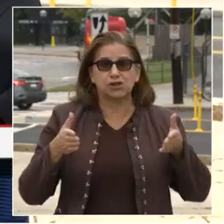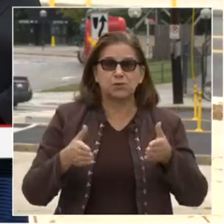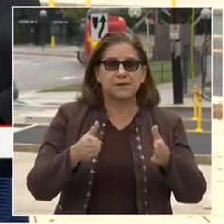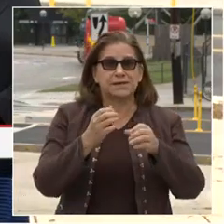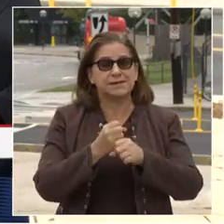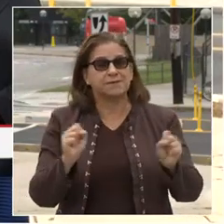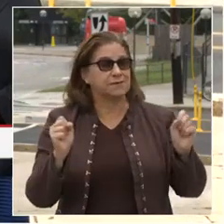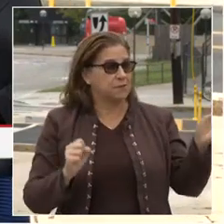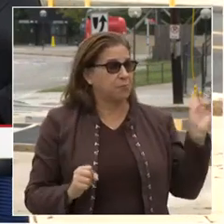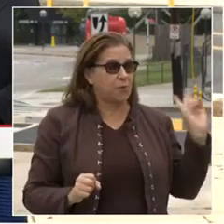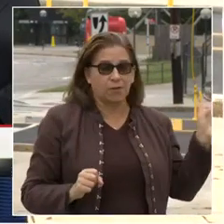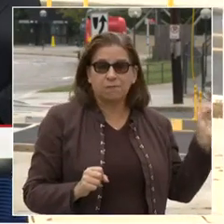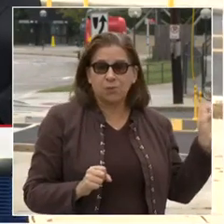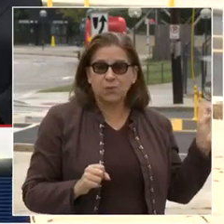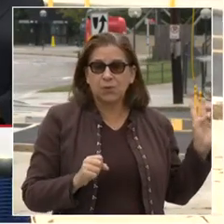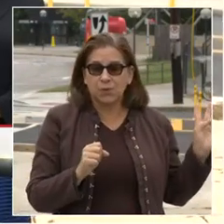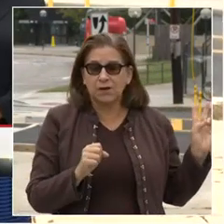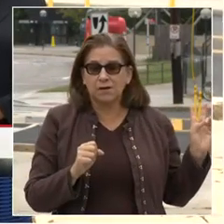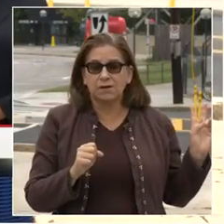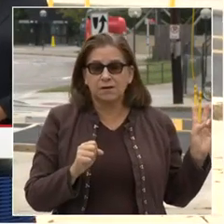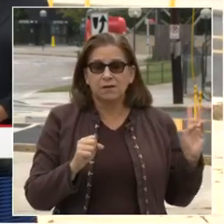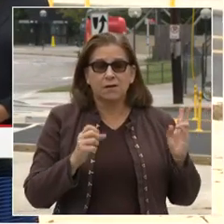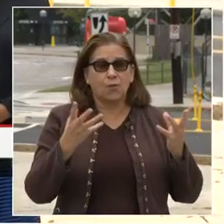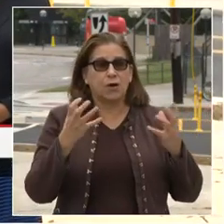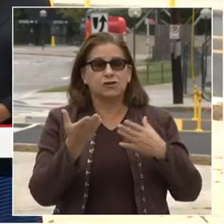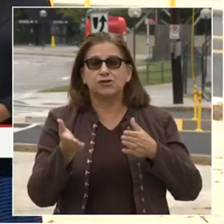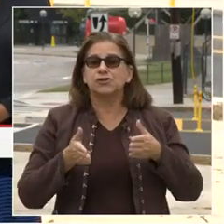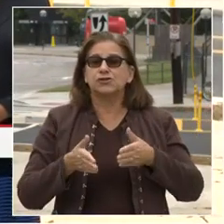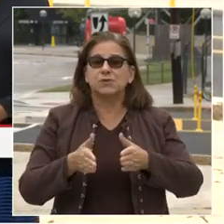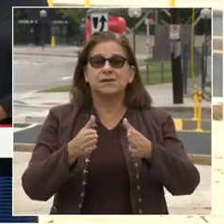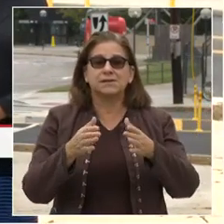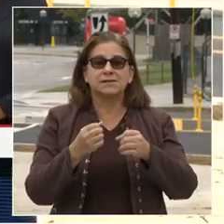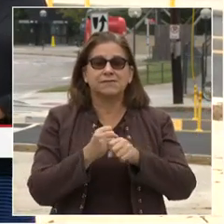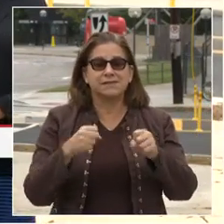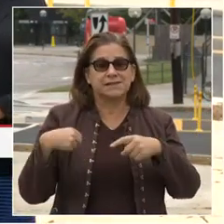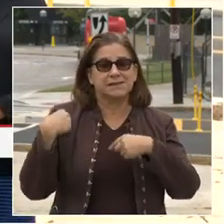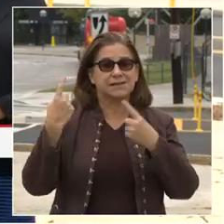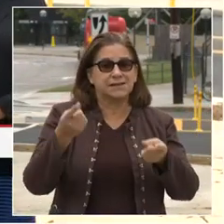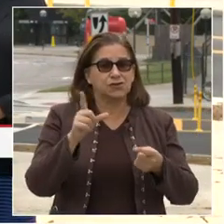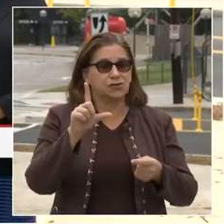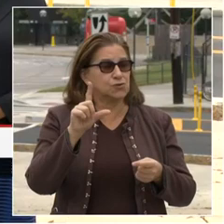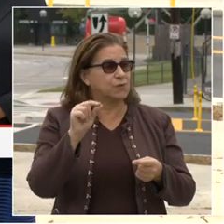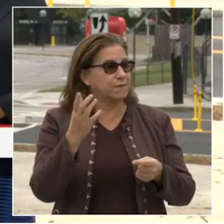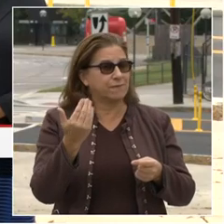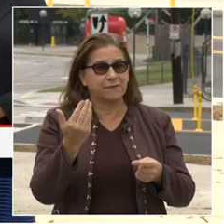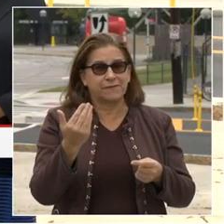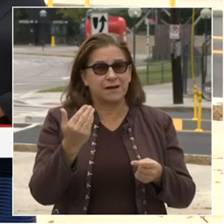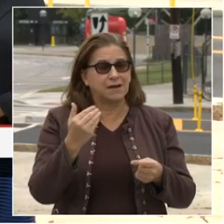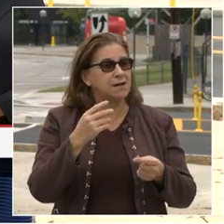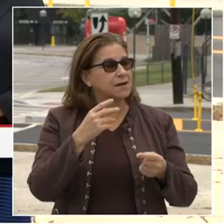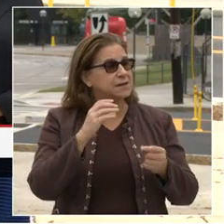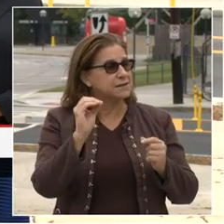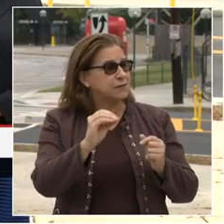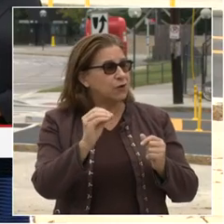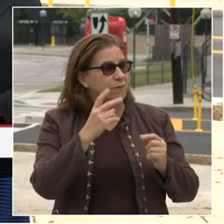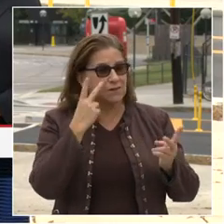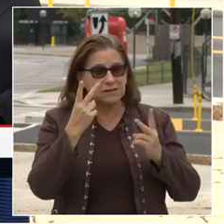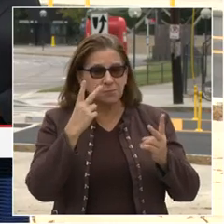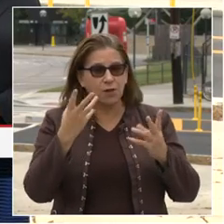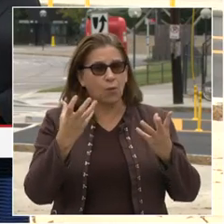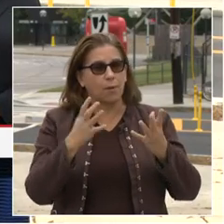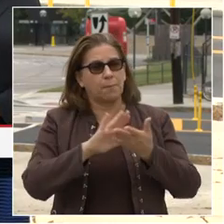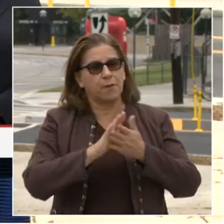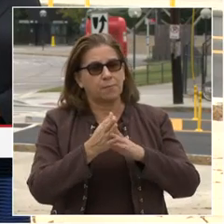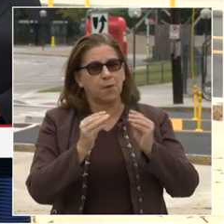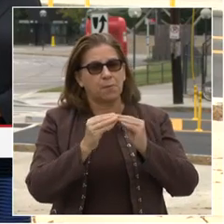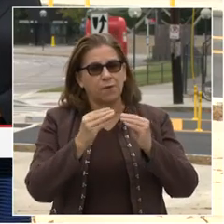openly acknowledged their frustration that, since 2015, Vision Zero has been moving forward. There have been a lot of these. We've been to a lot of these press conferences where